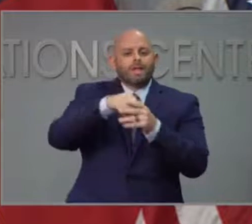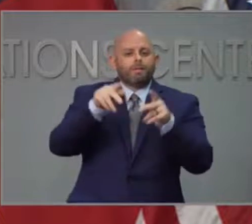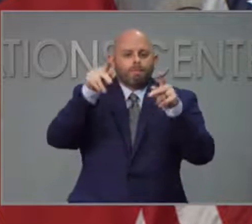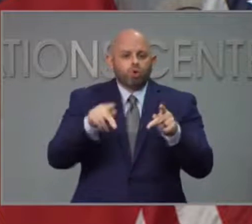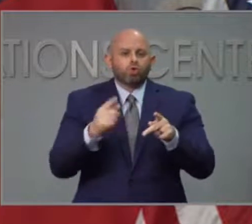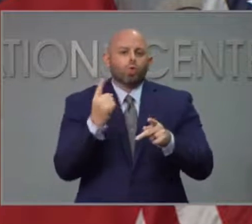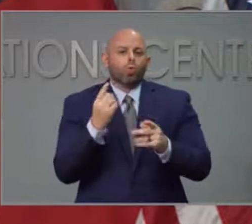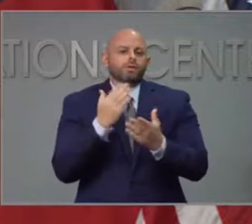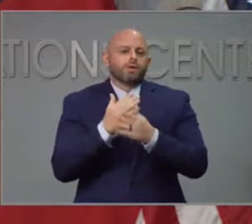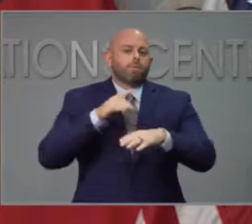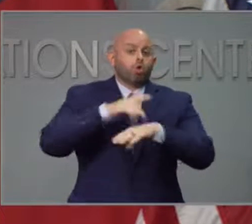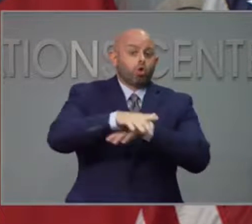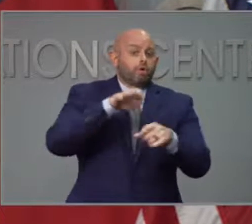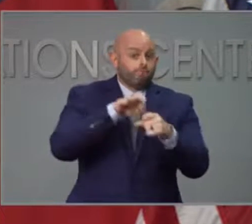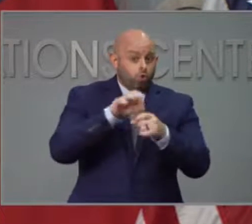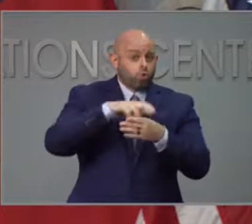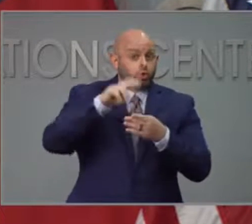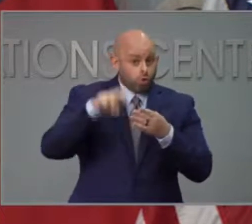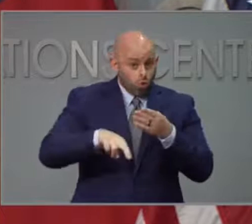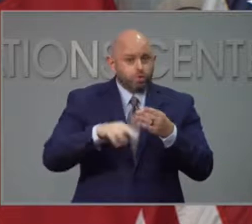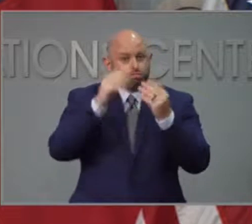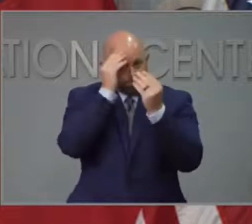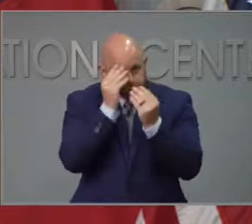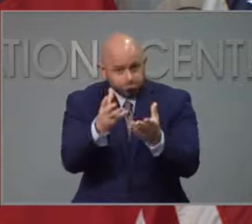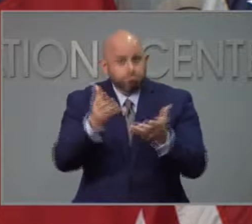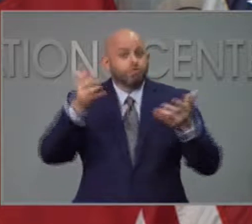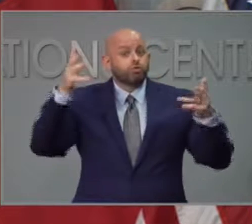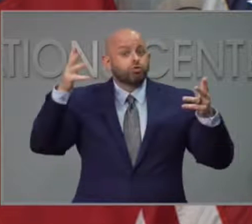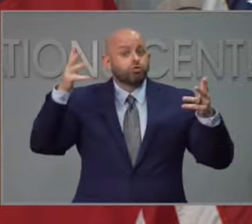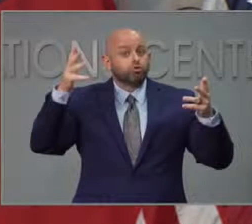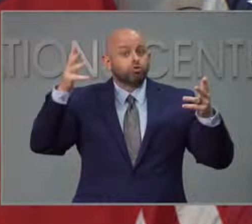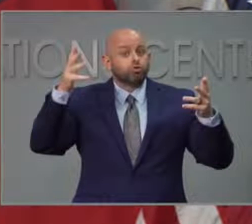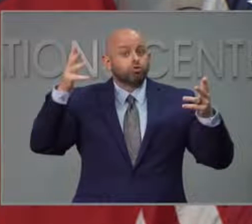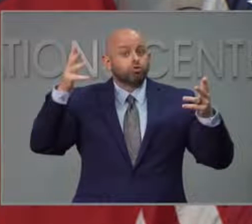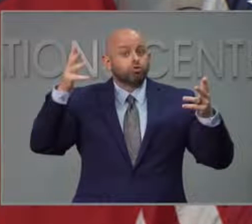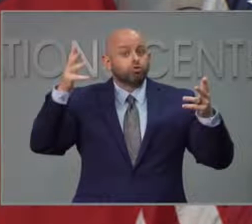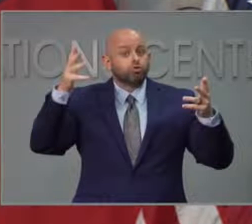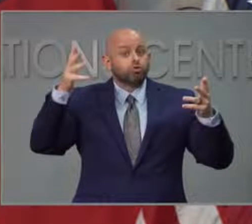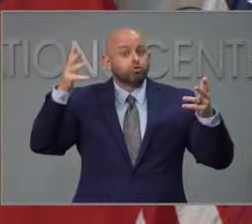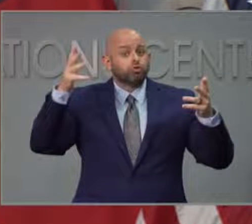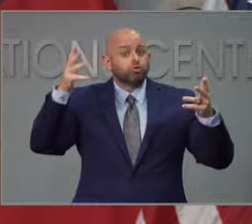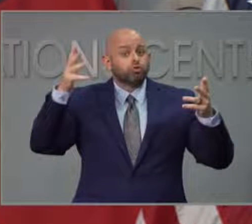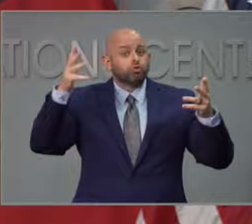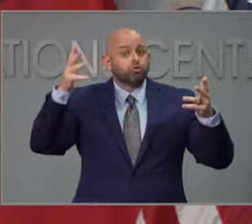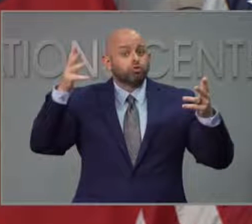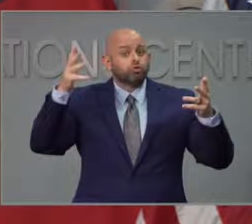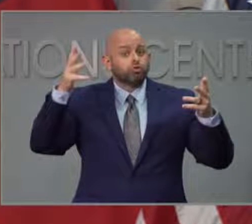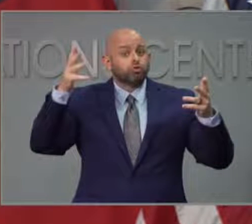one-stop early voting results thus far, and that is